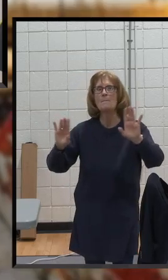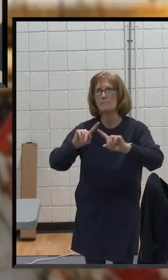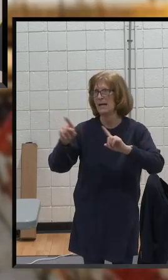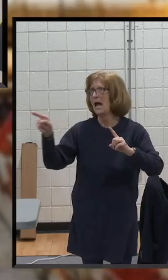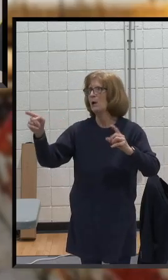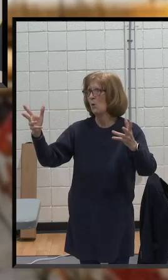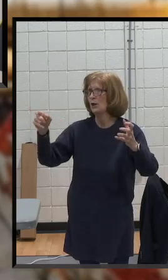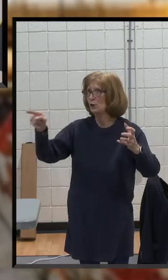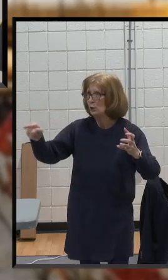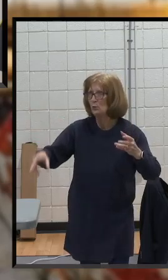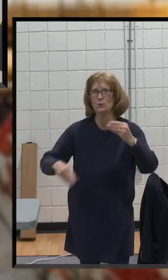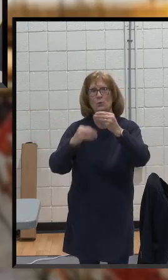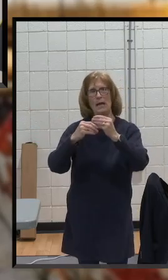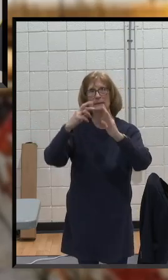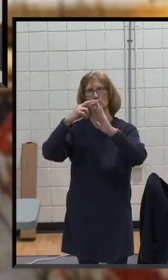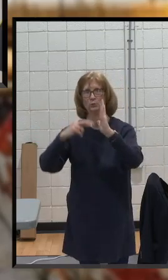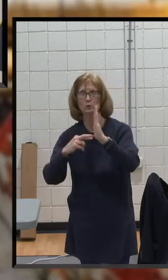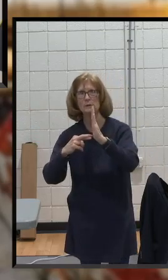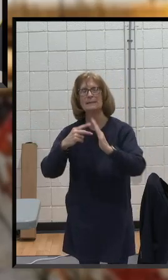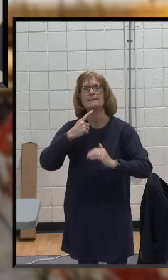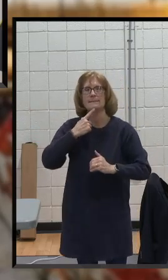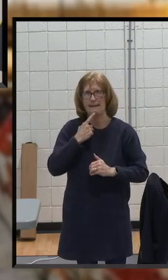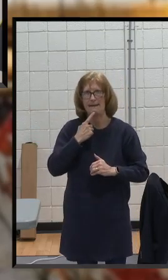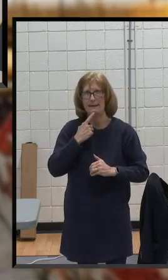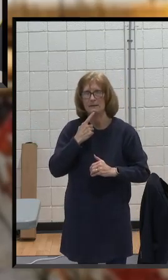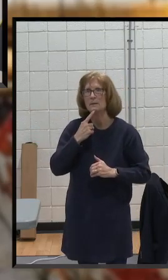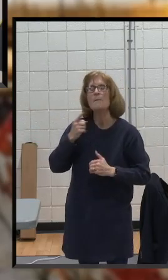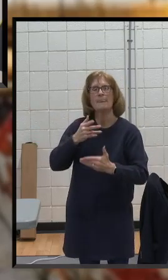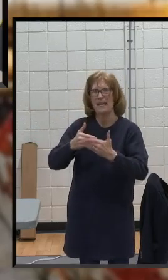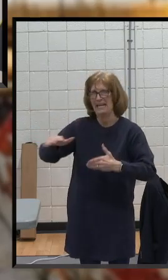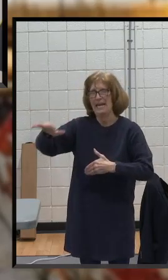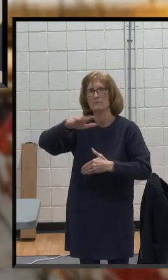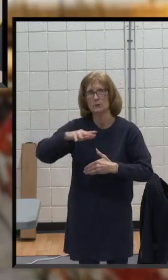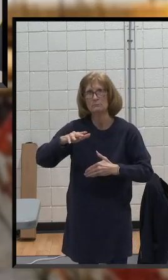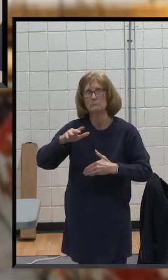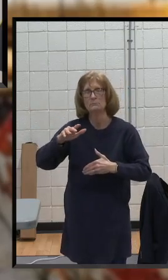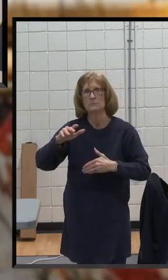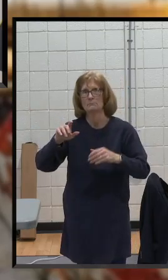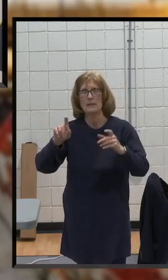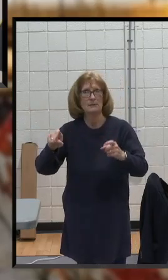in community benefit agreement with the neighborhood.